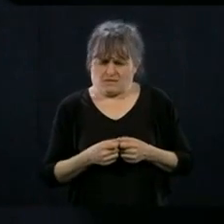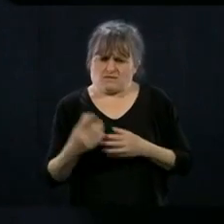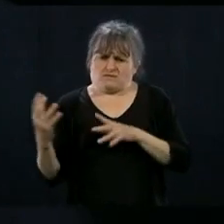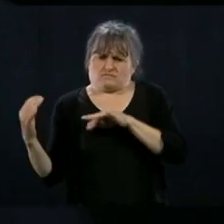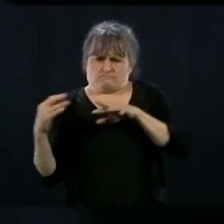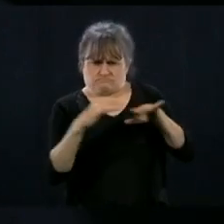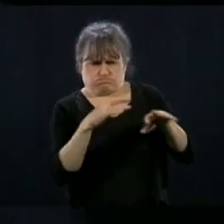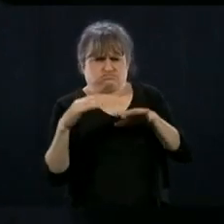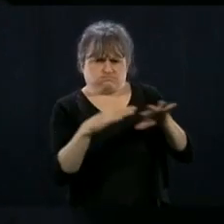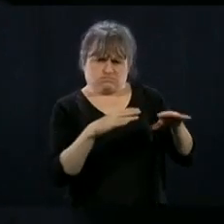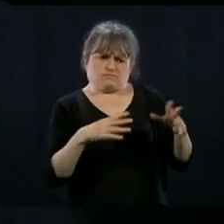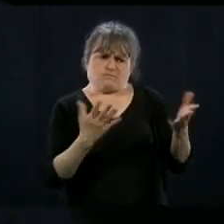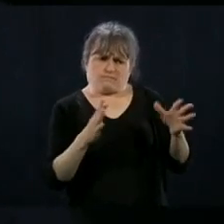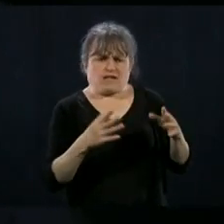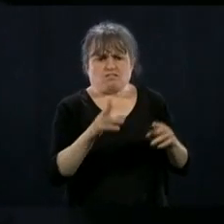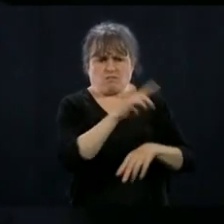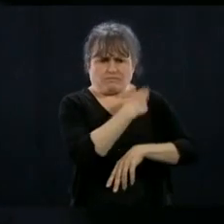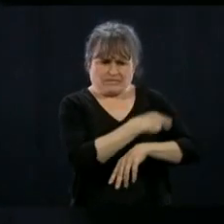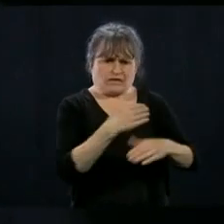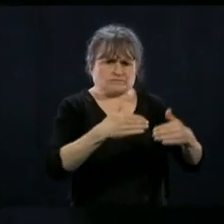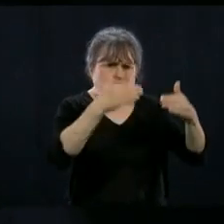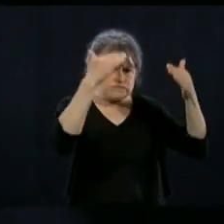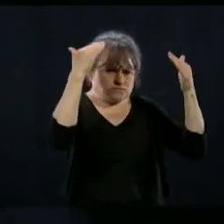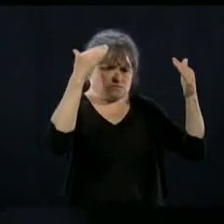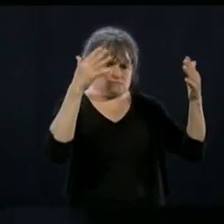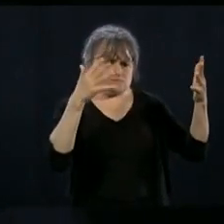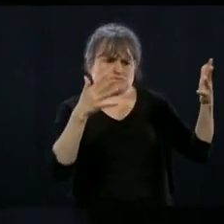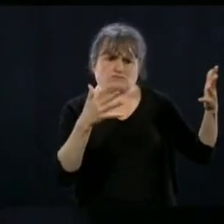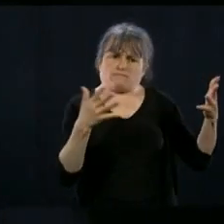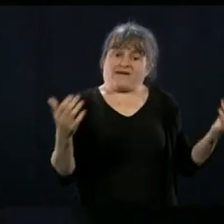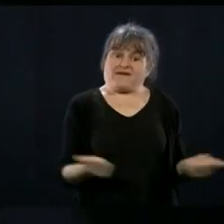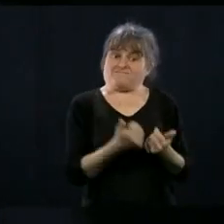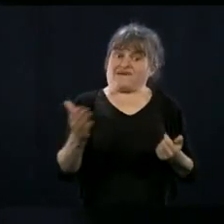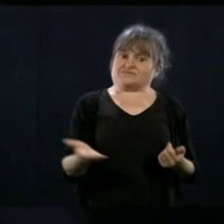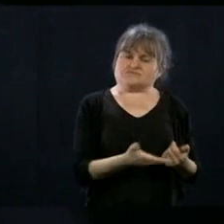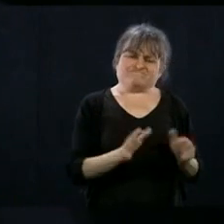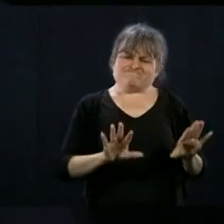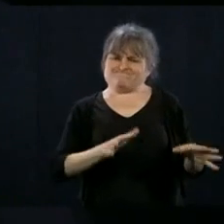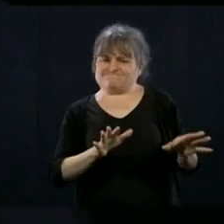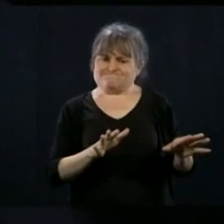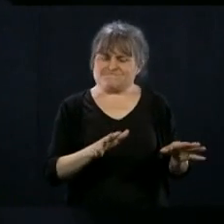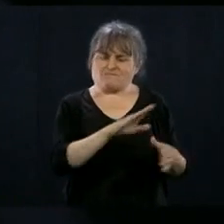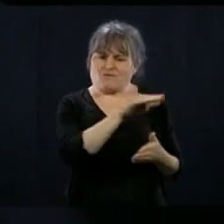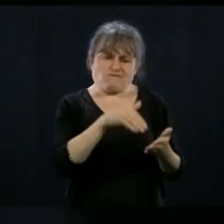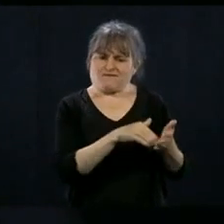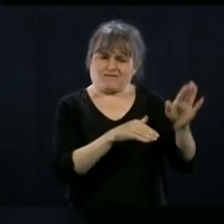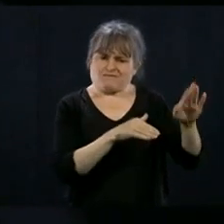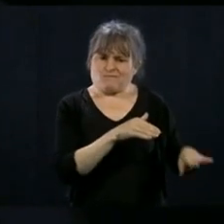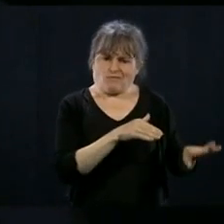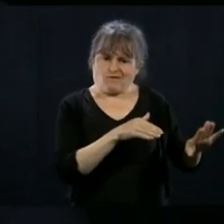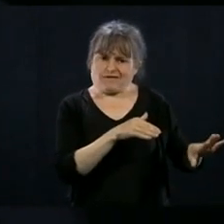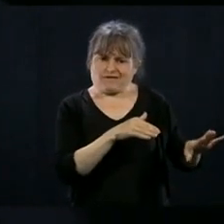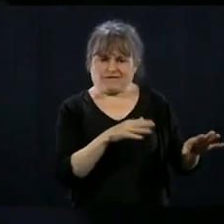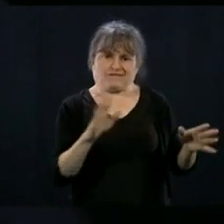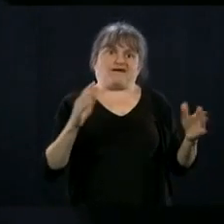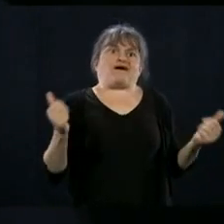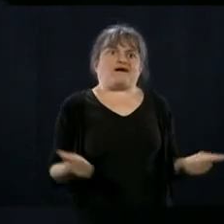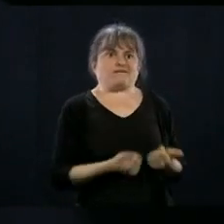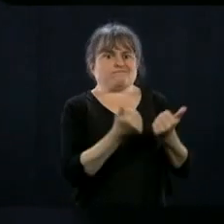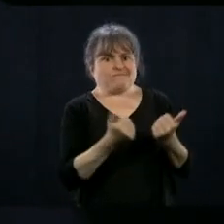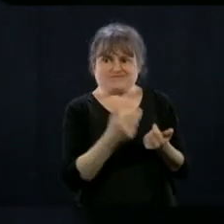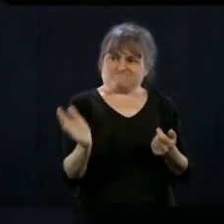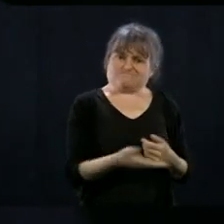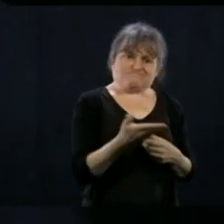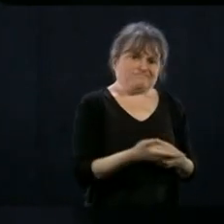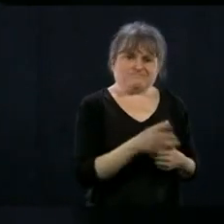are occupied. So the leeway is not as great in Montreal. Just to let you know, and to remind you as well, because a